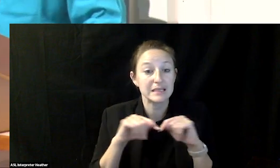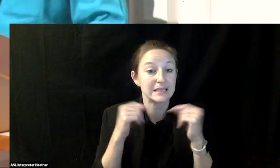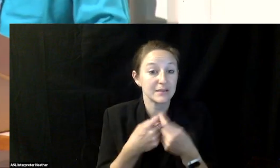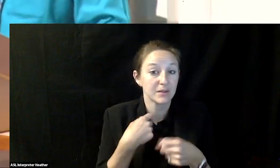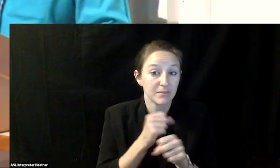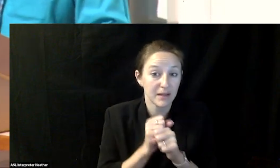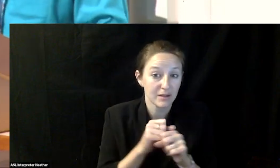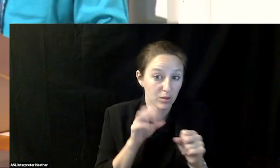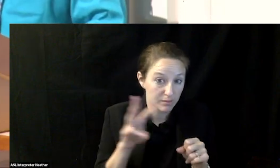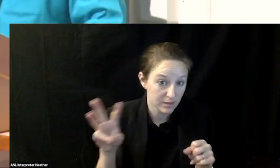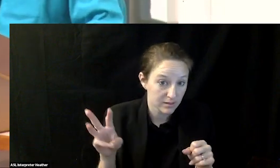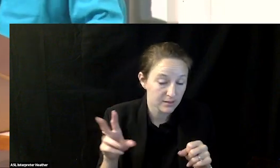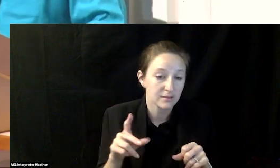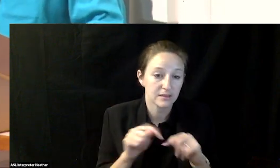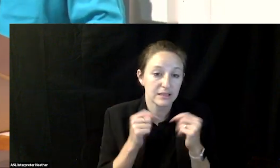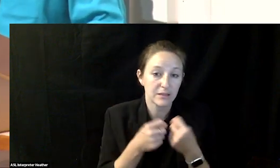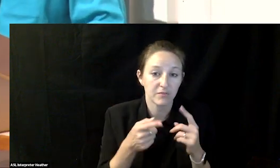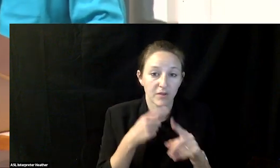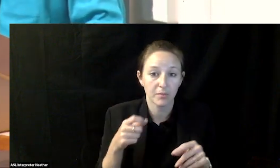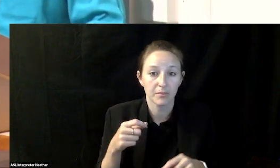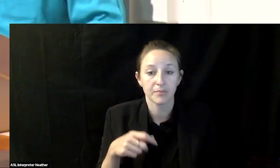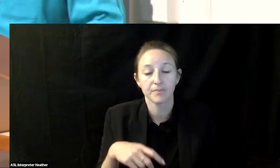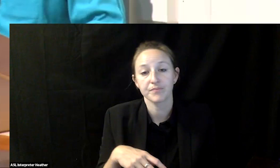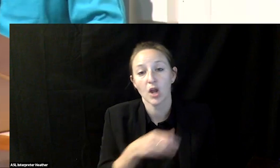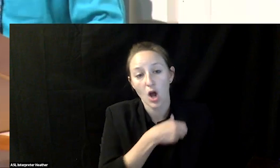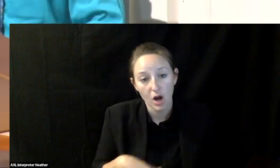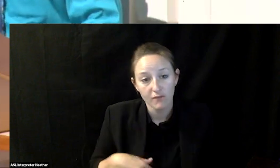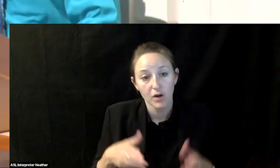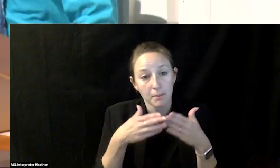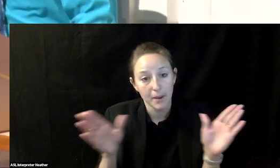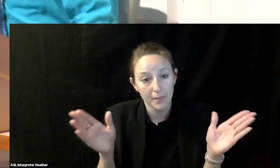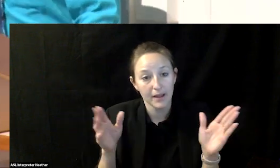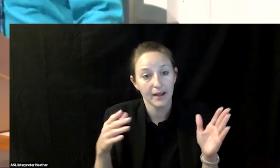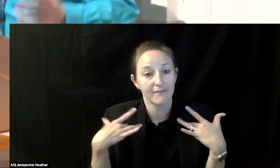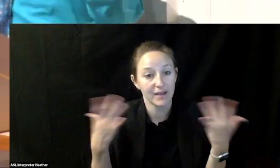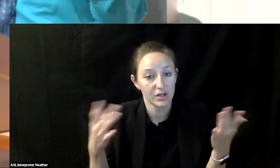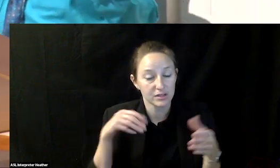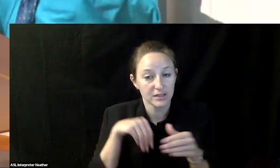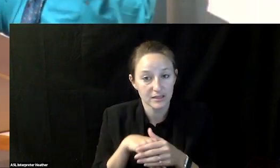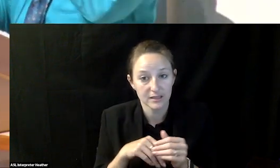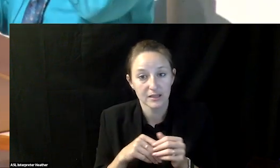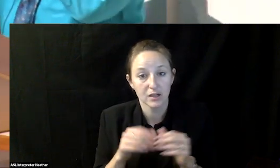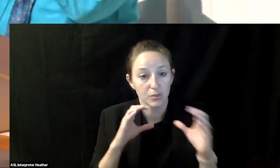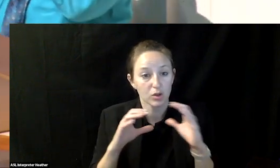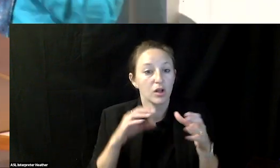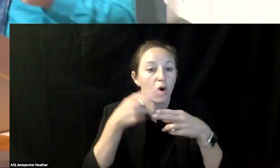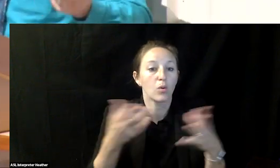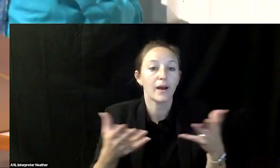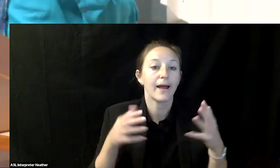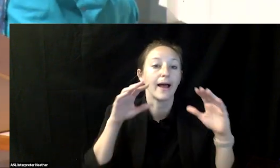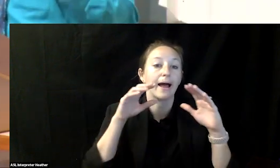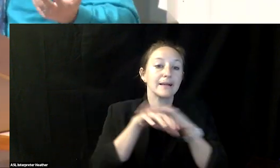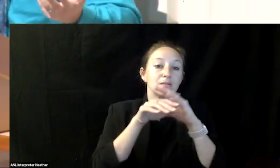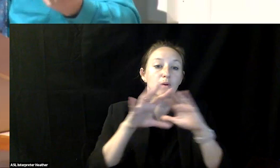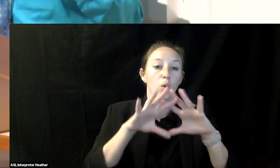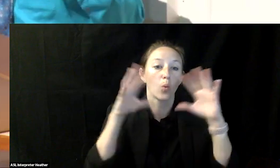the team from HPAC, Harvard Public Affairs and Communications, called it the accessible world. And